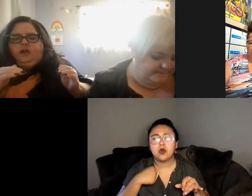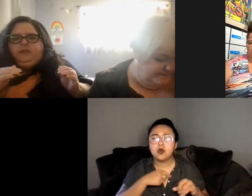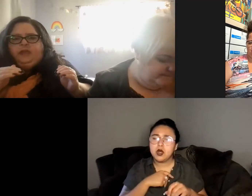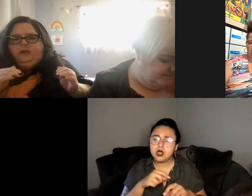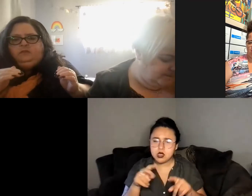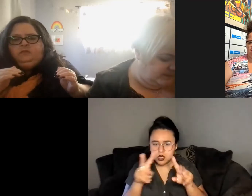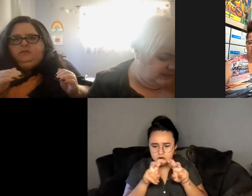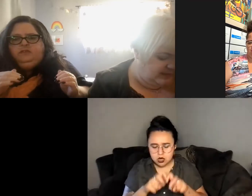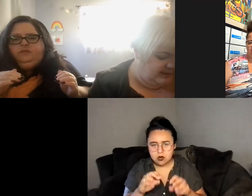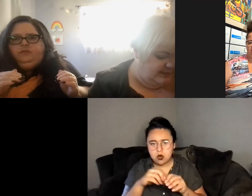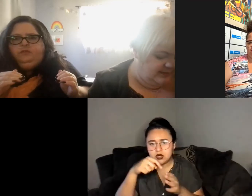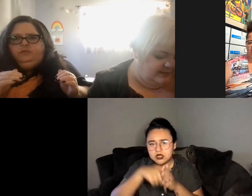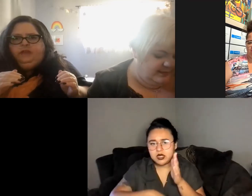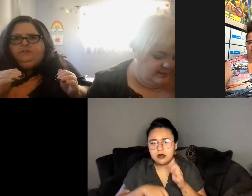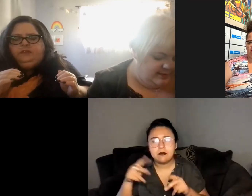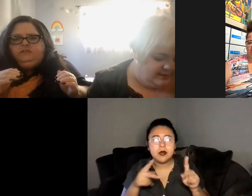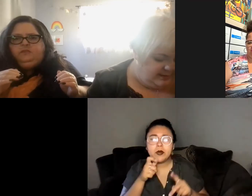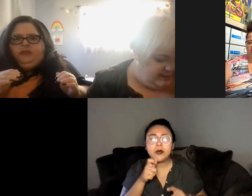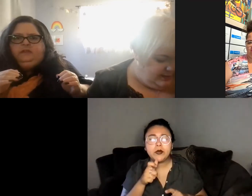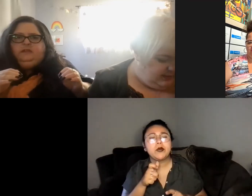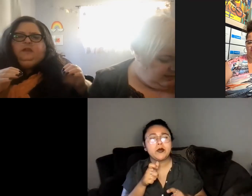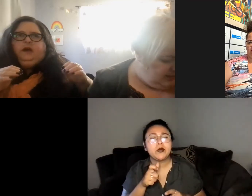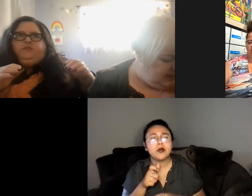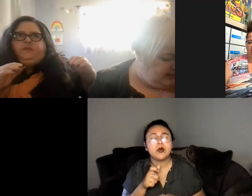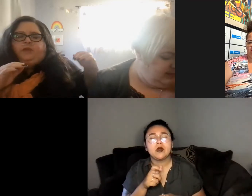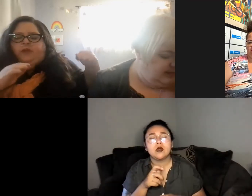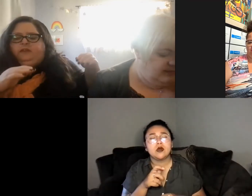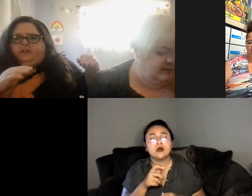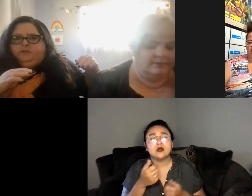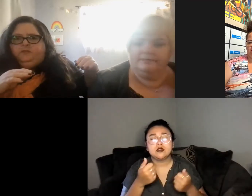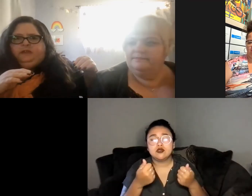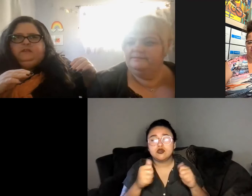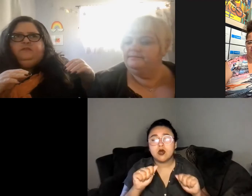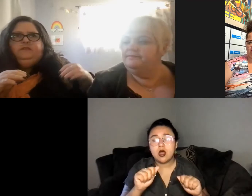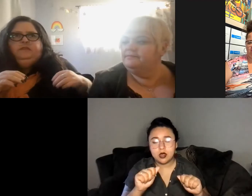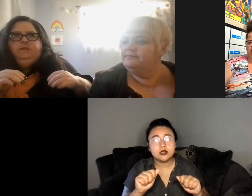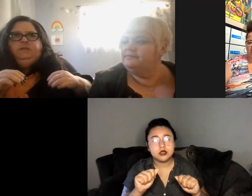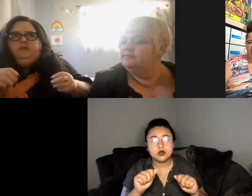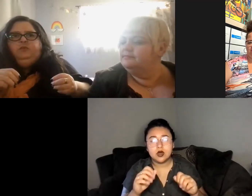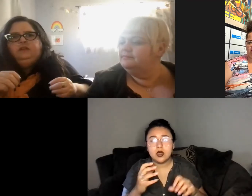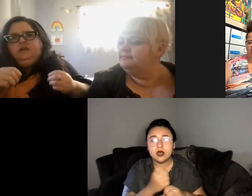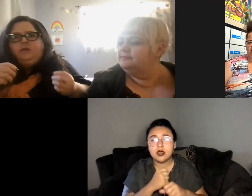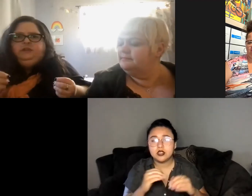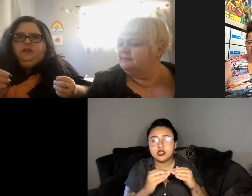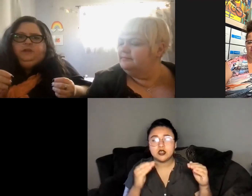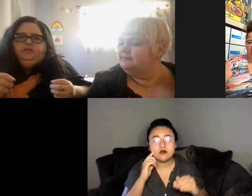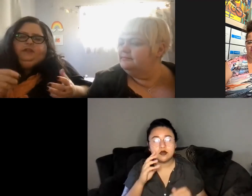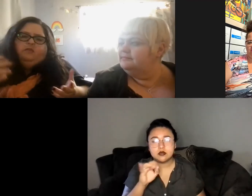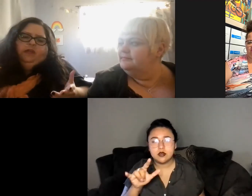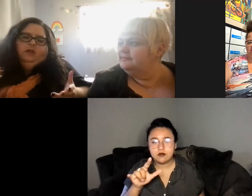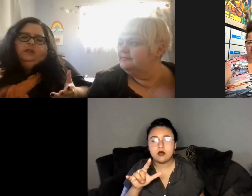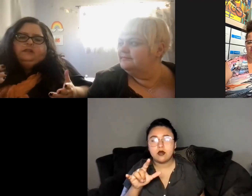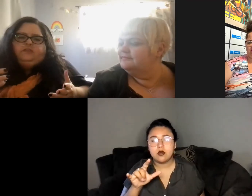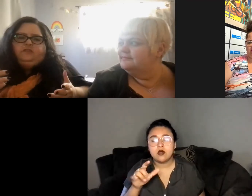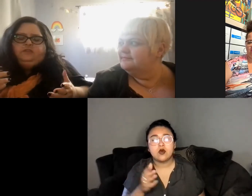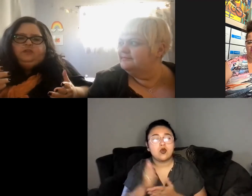folks who are coming at civil rights related to weight from a weight loss perspective, they might look more at the common denominator, like,